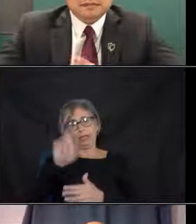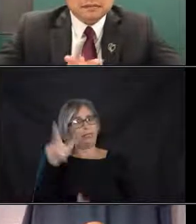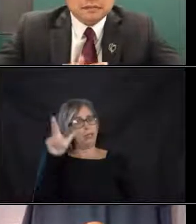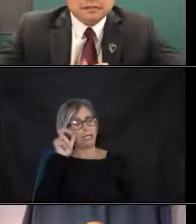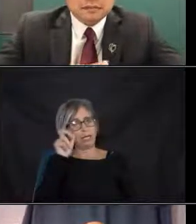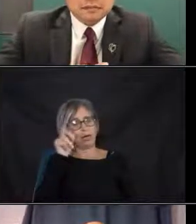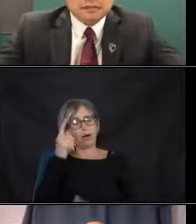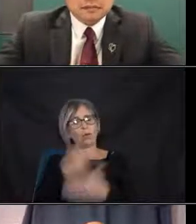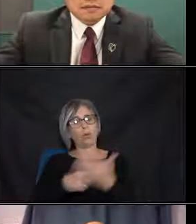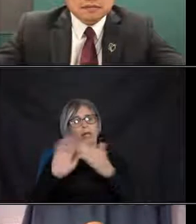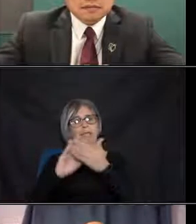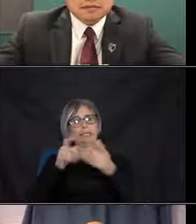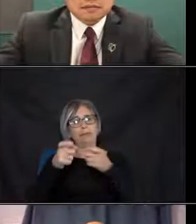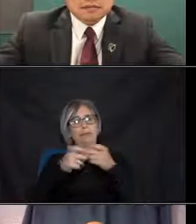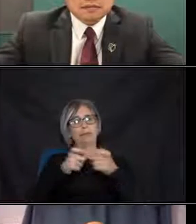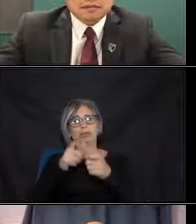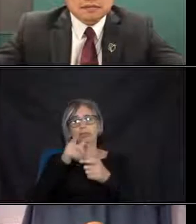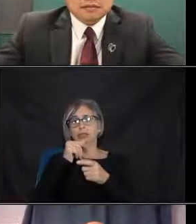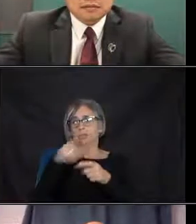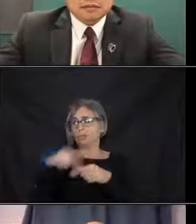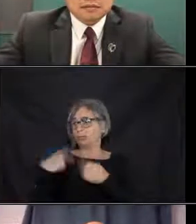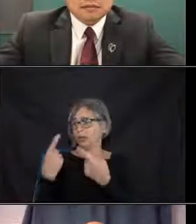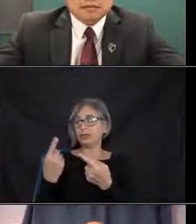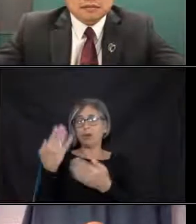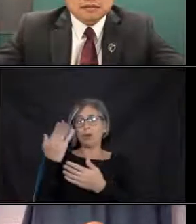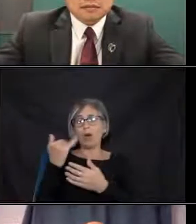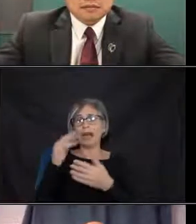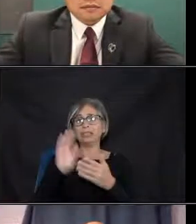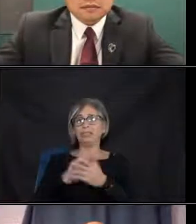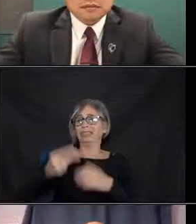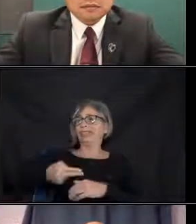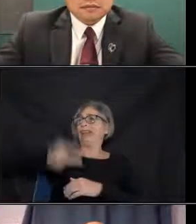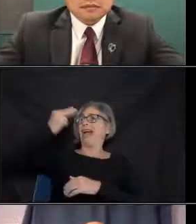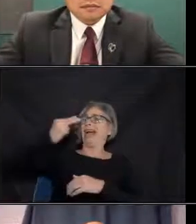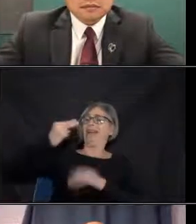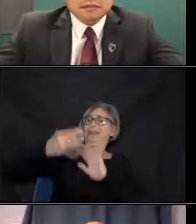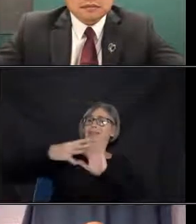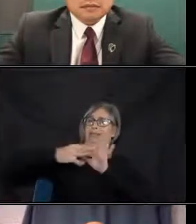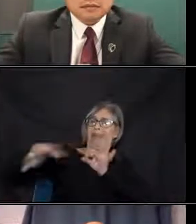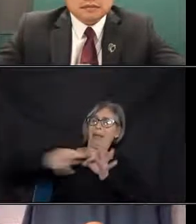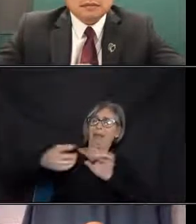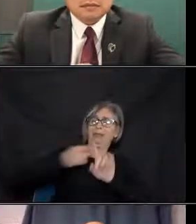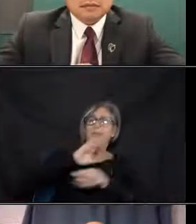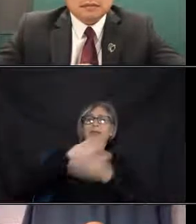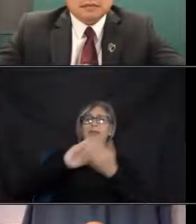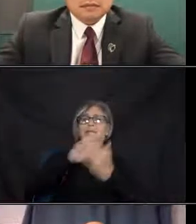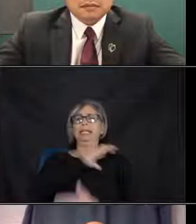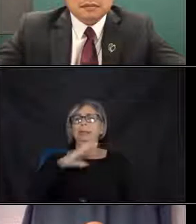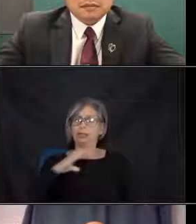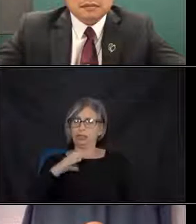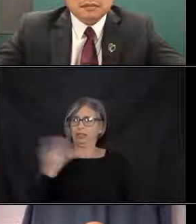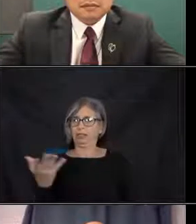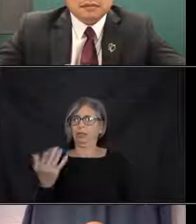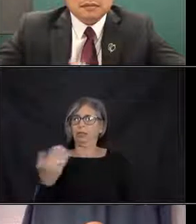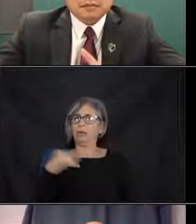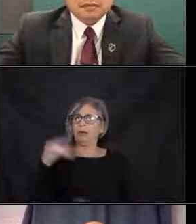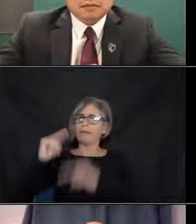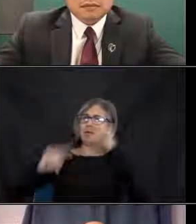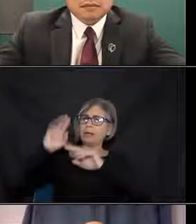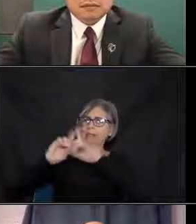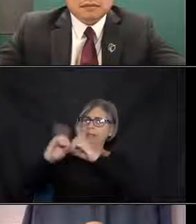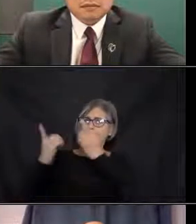that our city manager does and why she receives such high remarks from our city commission. We have the building department,